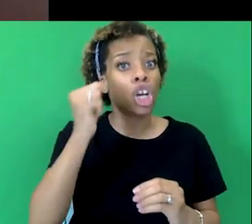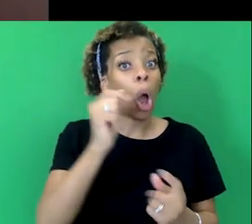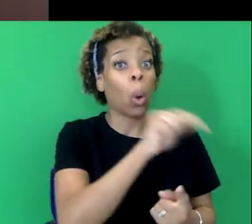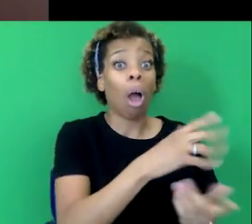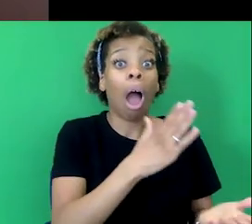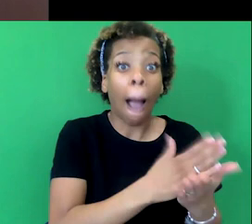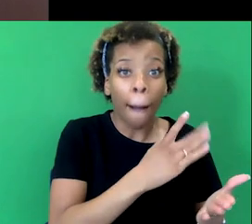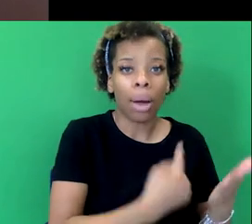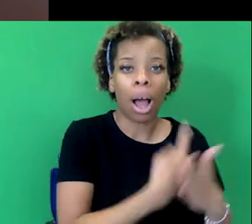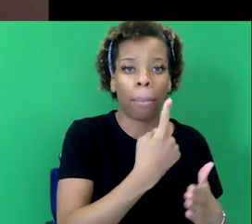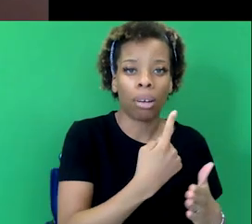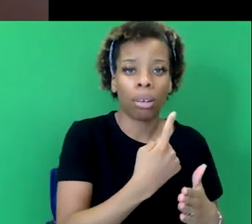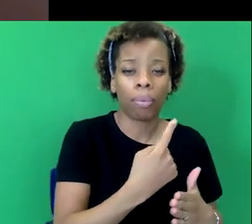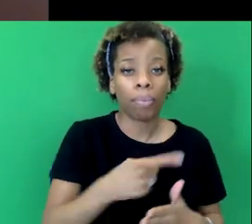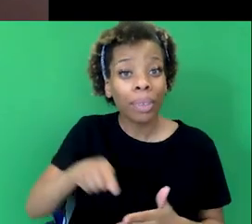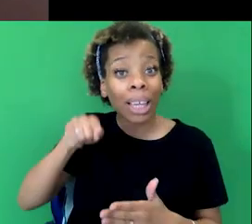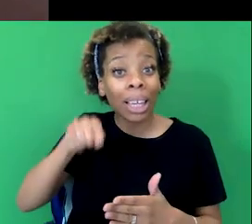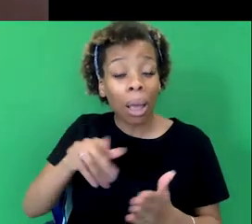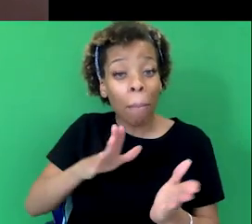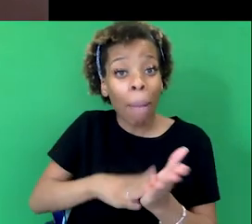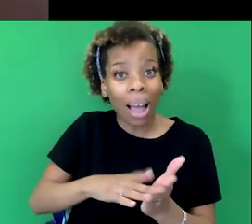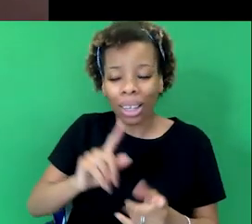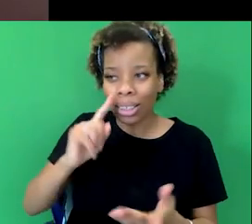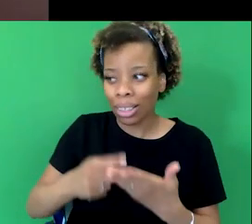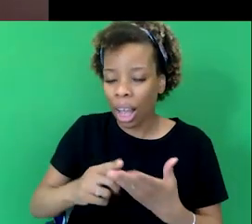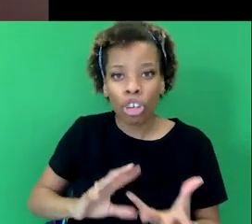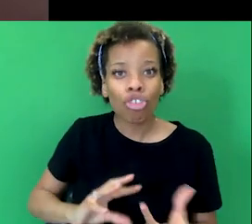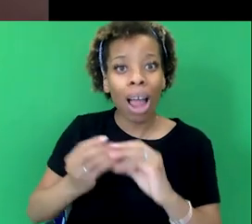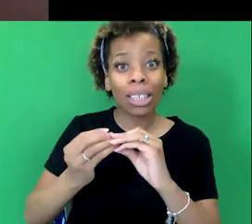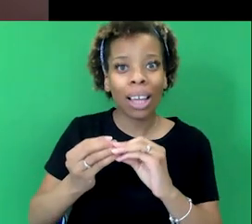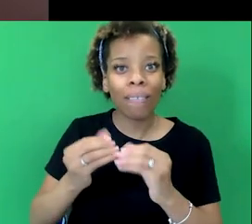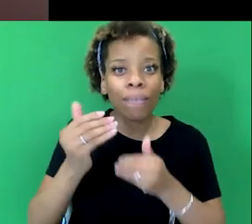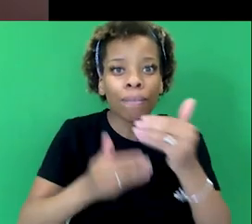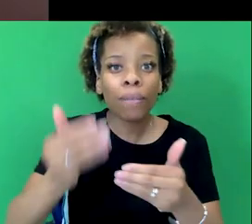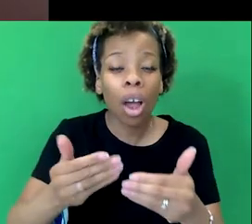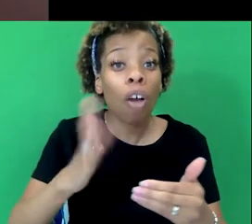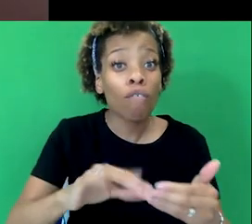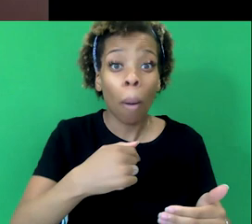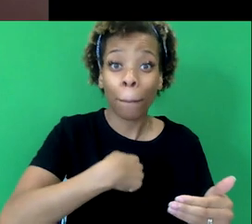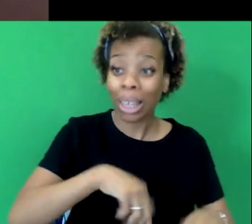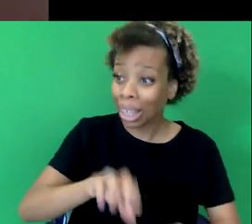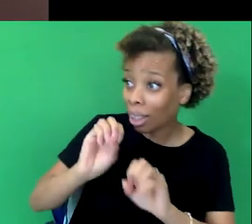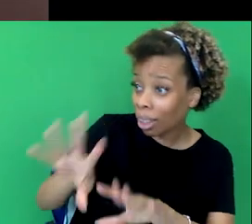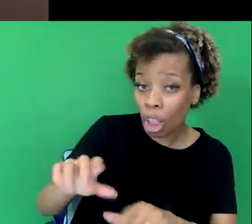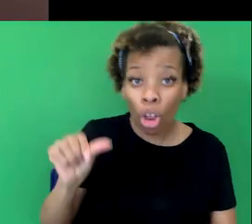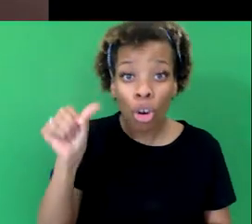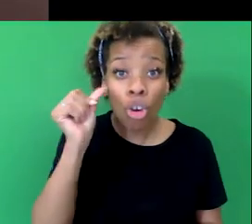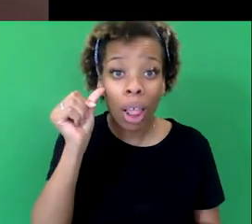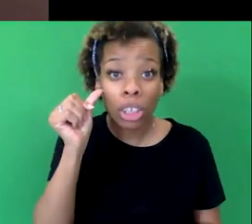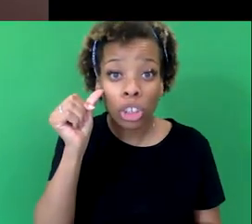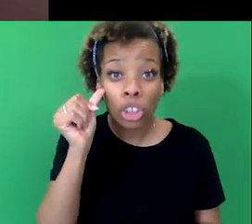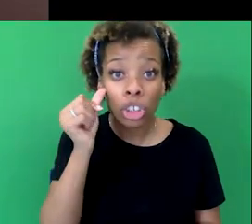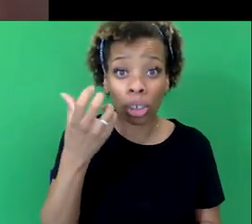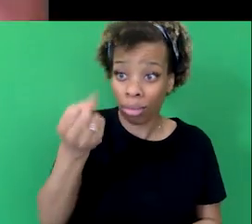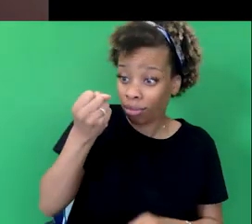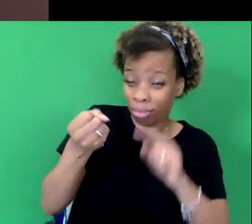happened. So he makes a creative decision based on knowledge. Yeah. And that's where the historians, that's why we're there. We're there to assist